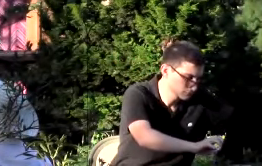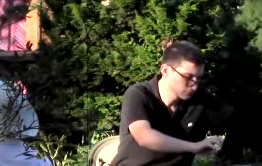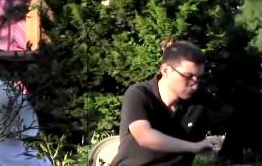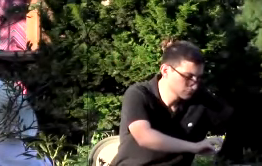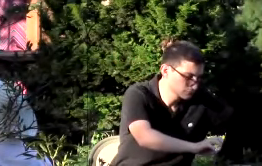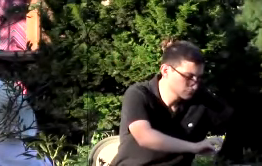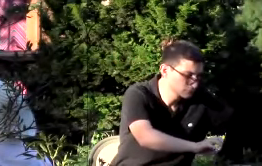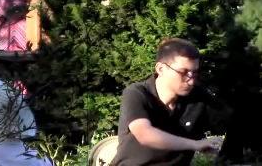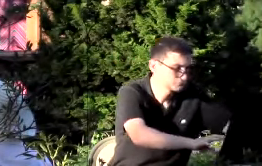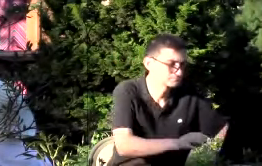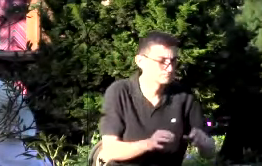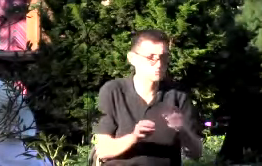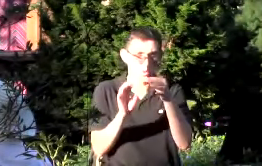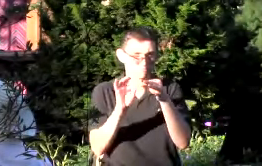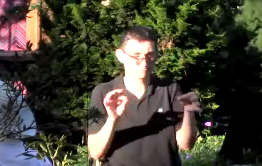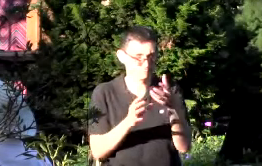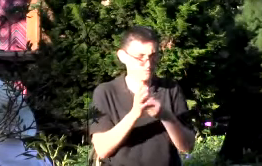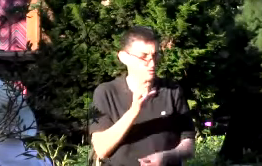be'yira na'avod.